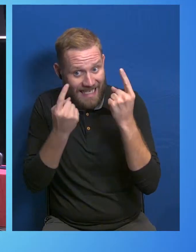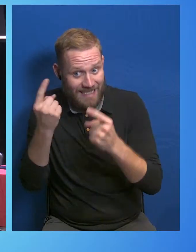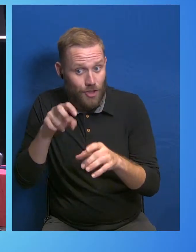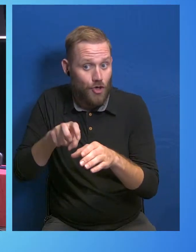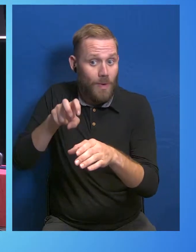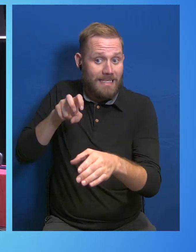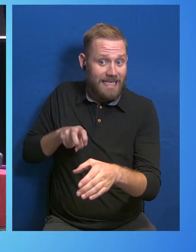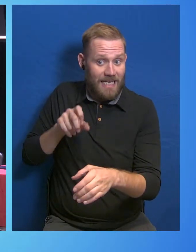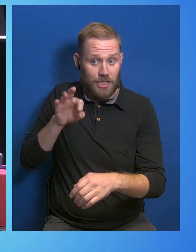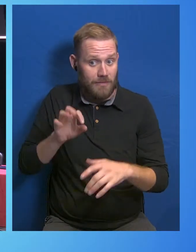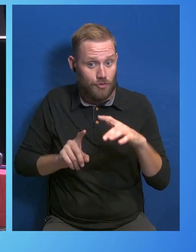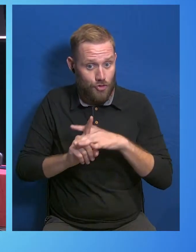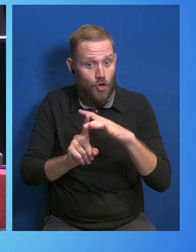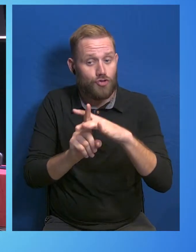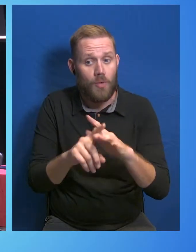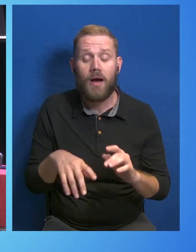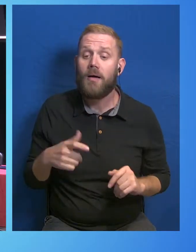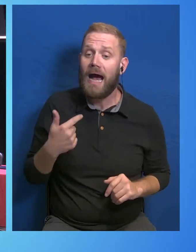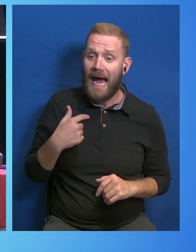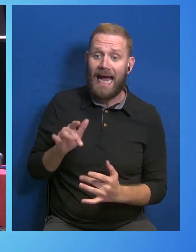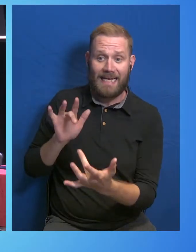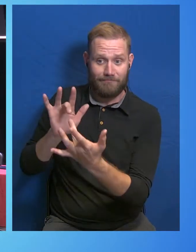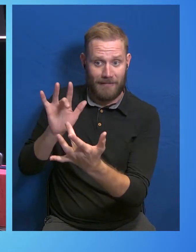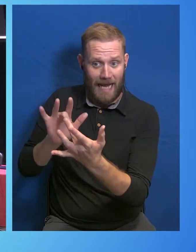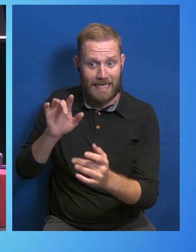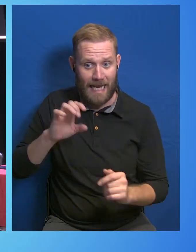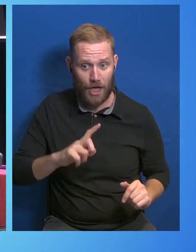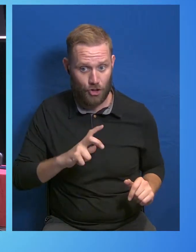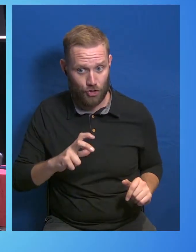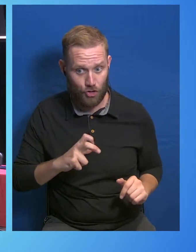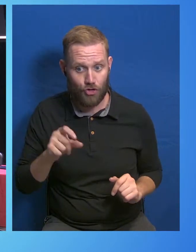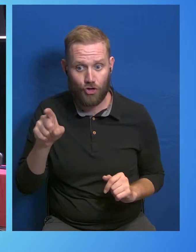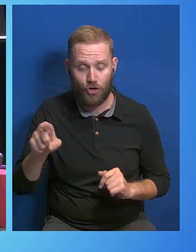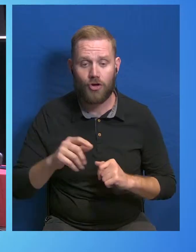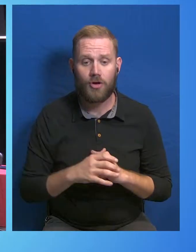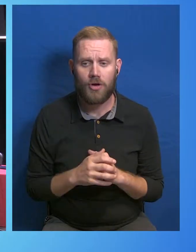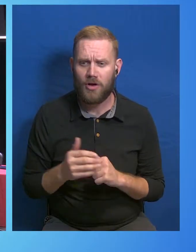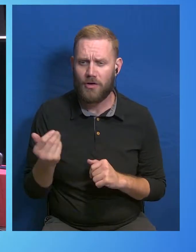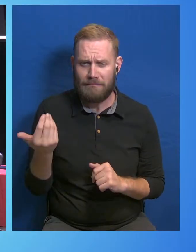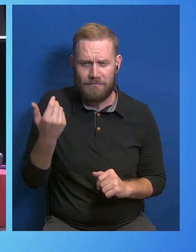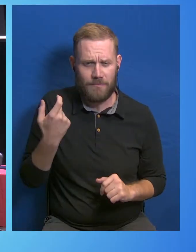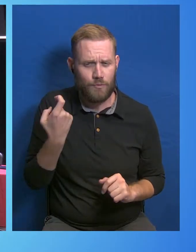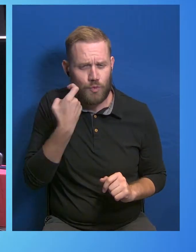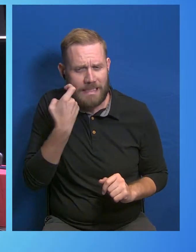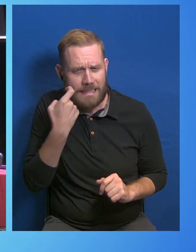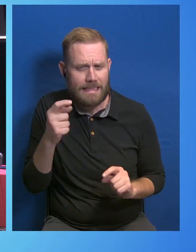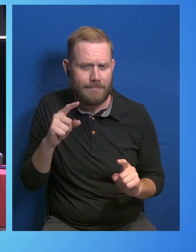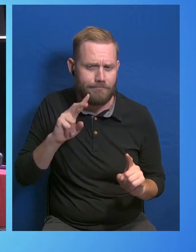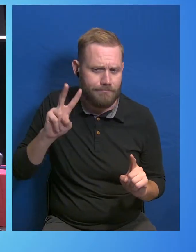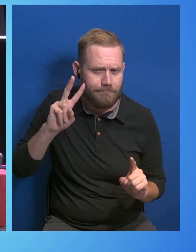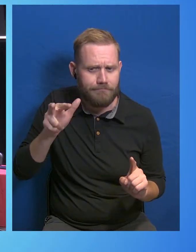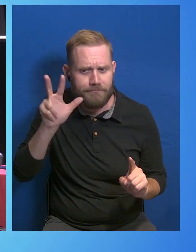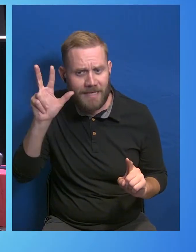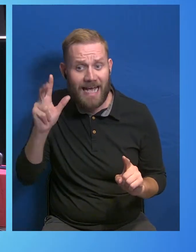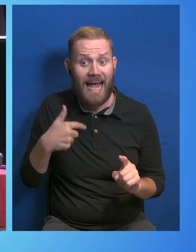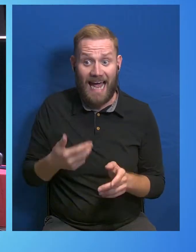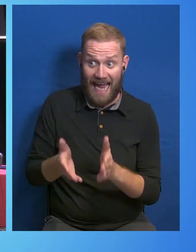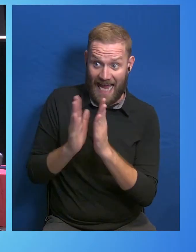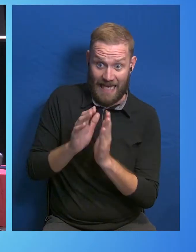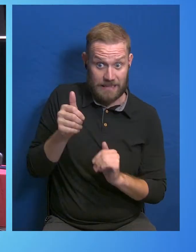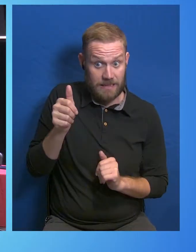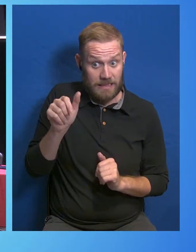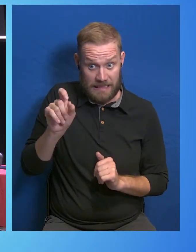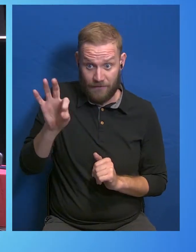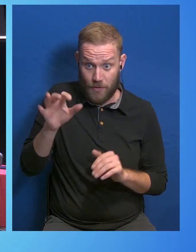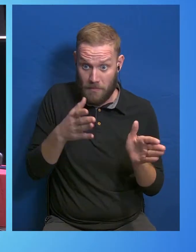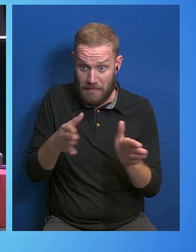board. I did contact Earl Terry a couple days ago and asked if he intended to remove himself